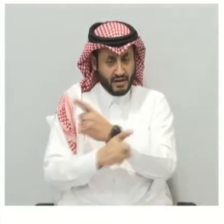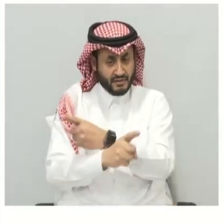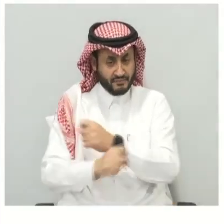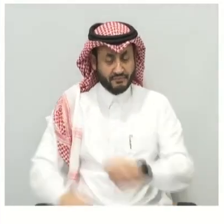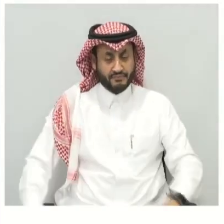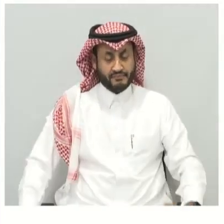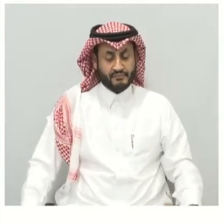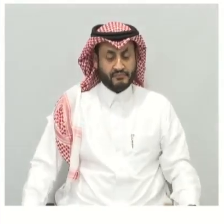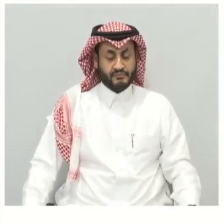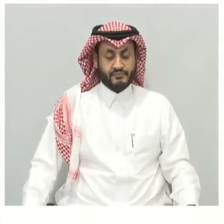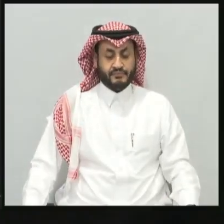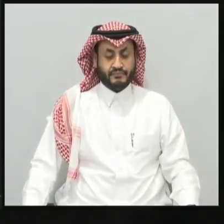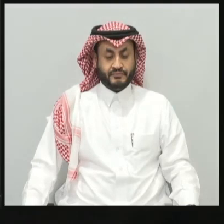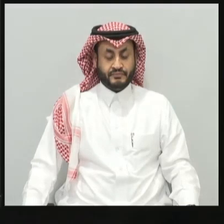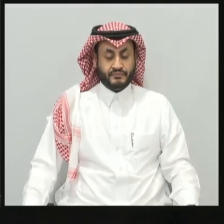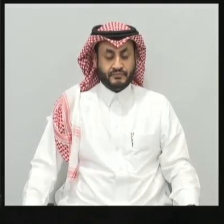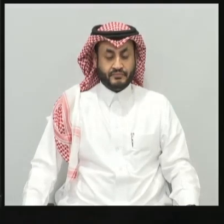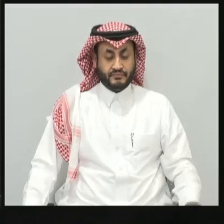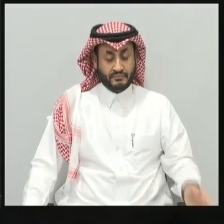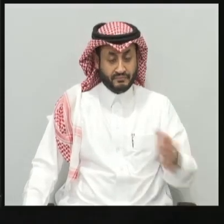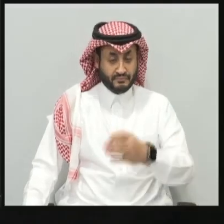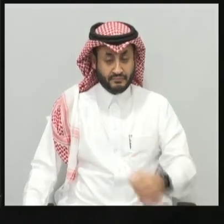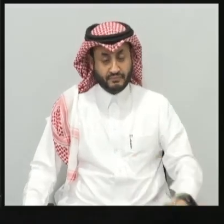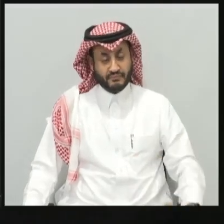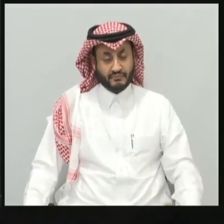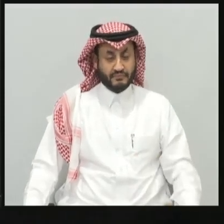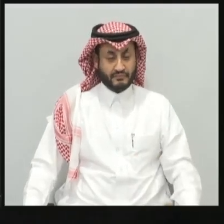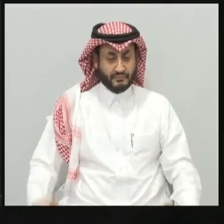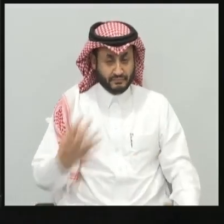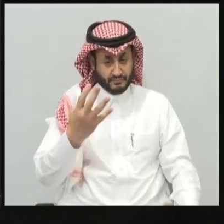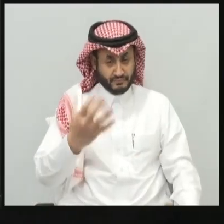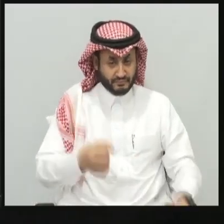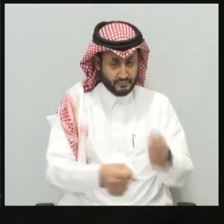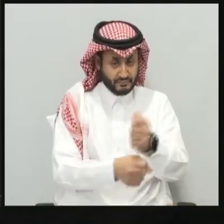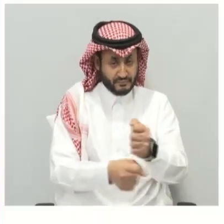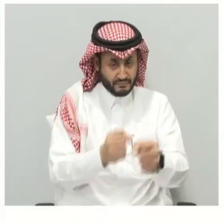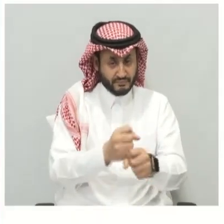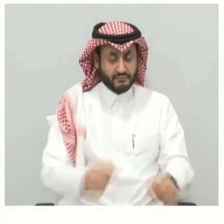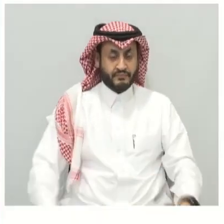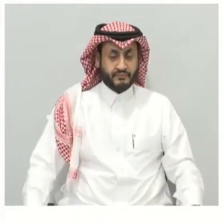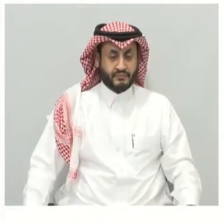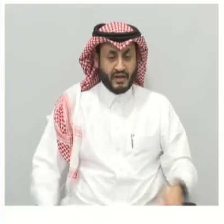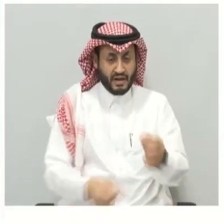who teaches at school. And let's see, the fourth activity,